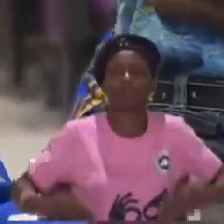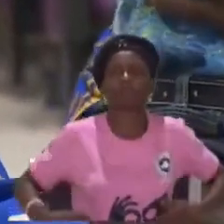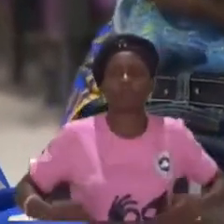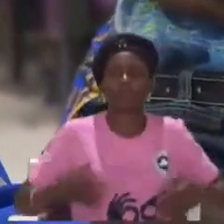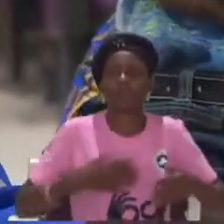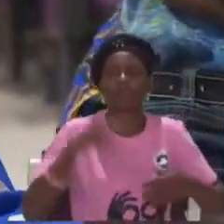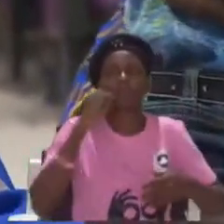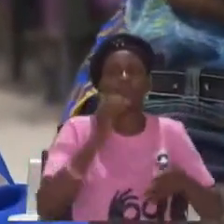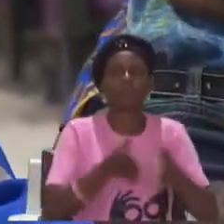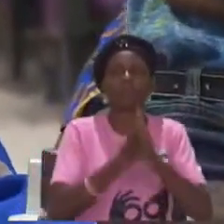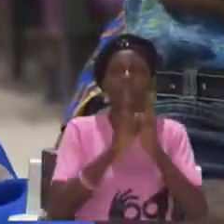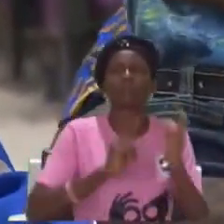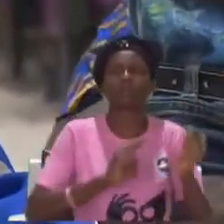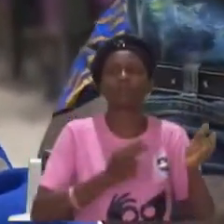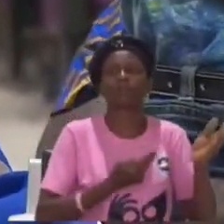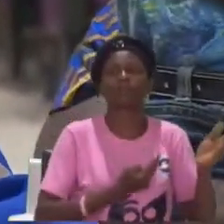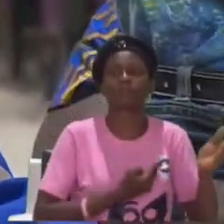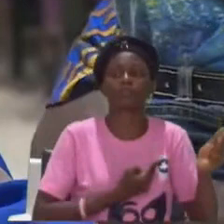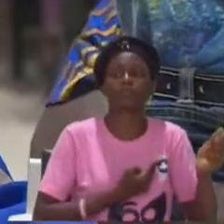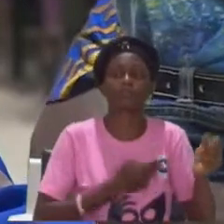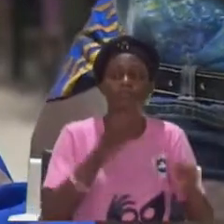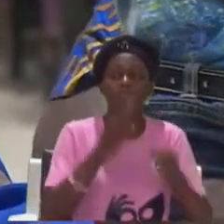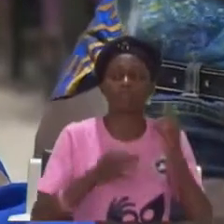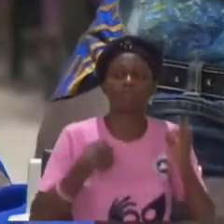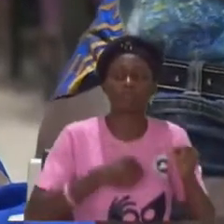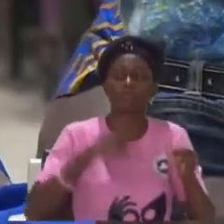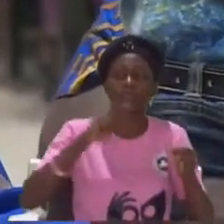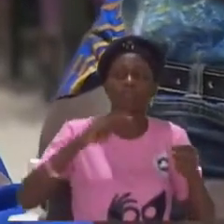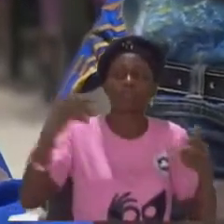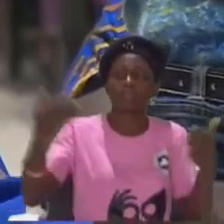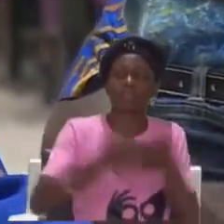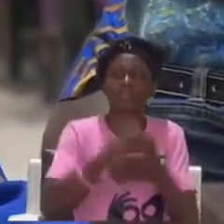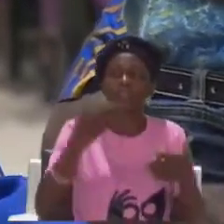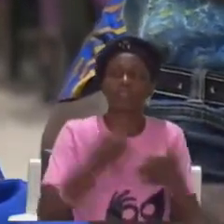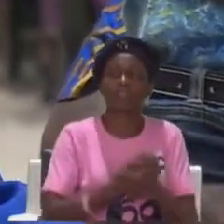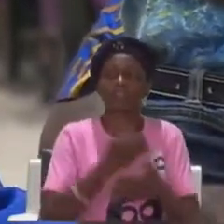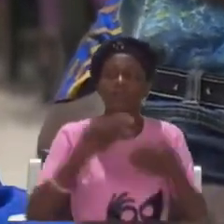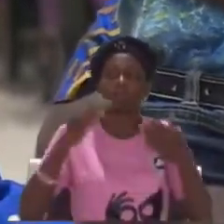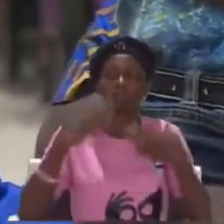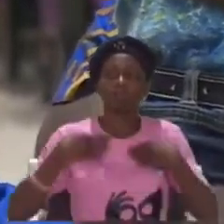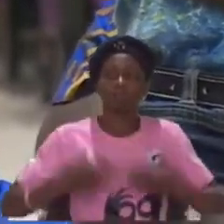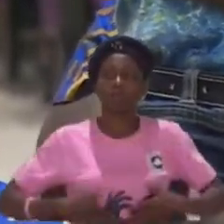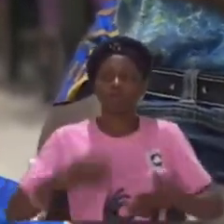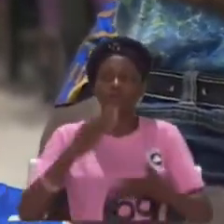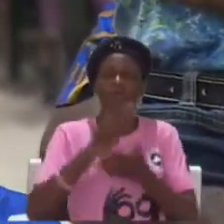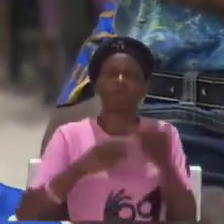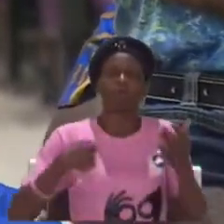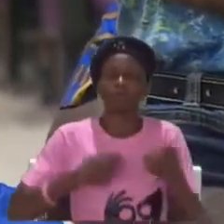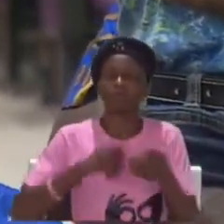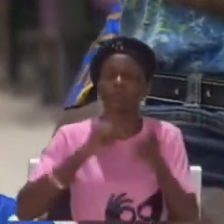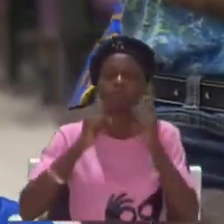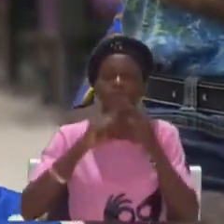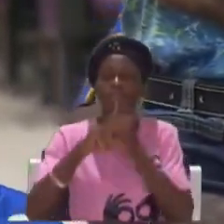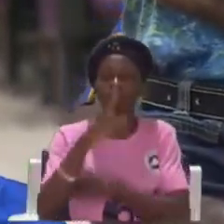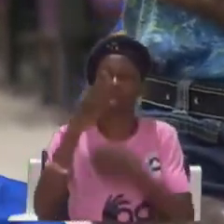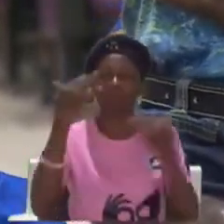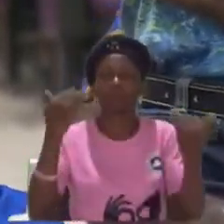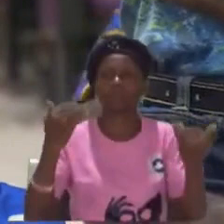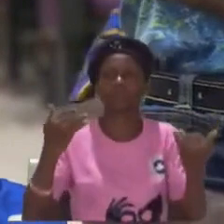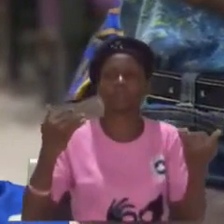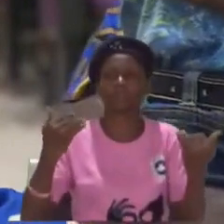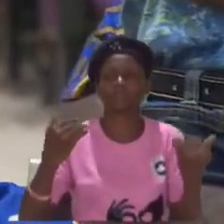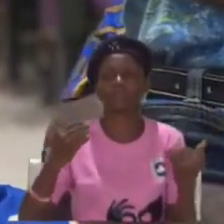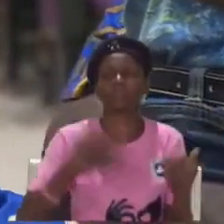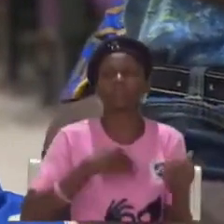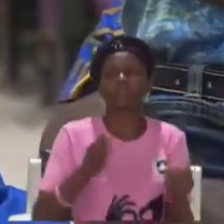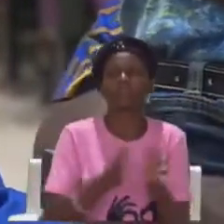and he asks us, if we needed a brand new body part, we should tell God now and